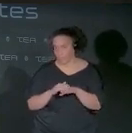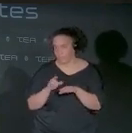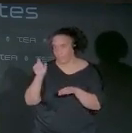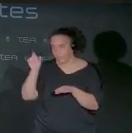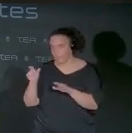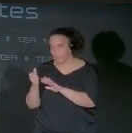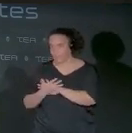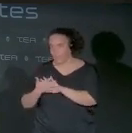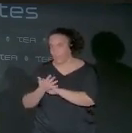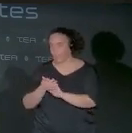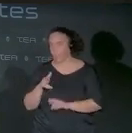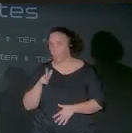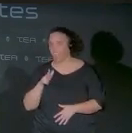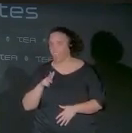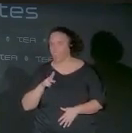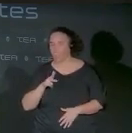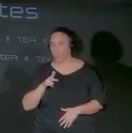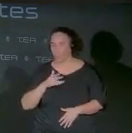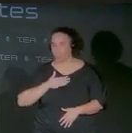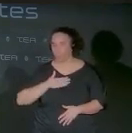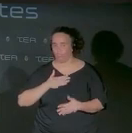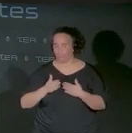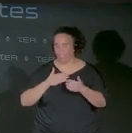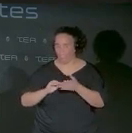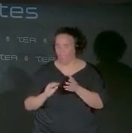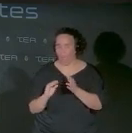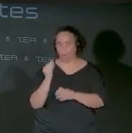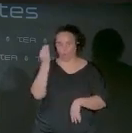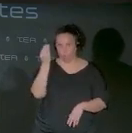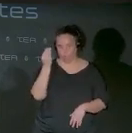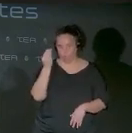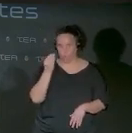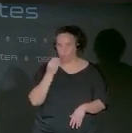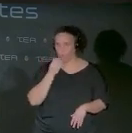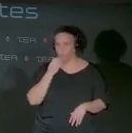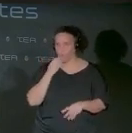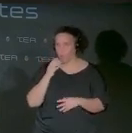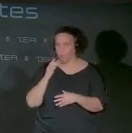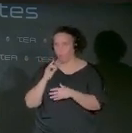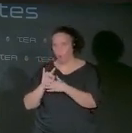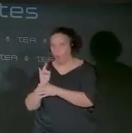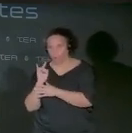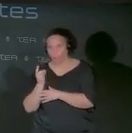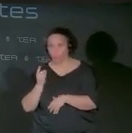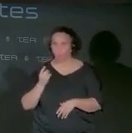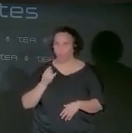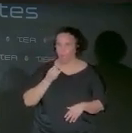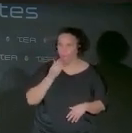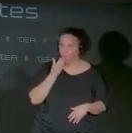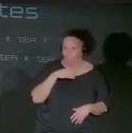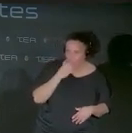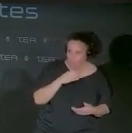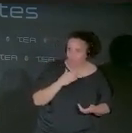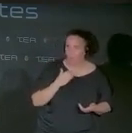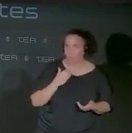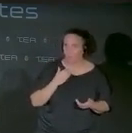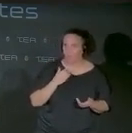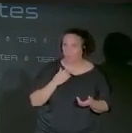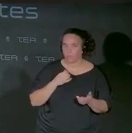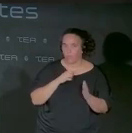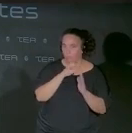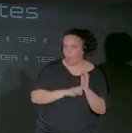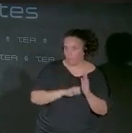that, you could have millions of games being generated every day. And they'd all have interesting little names, and you'd think,